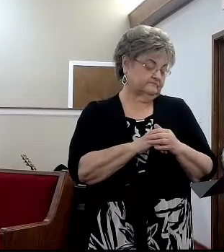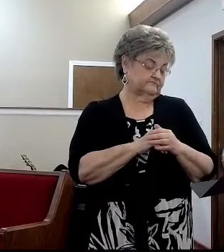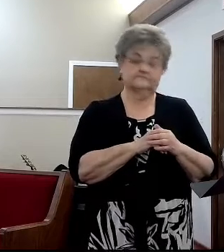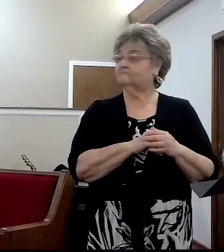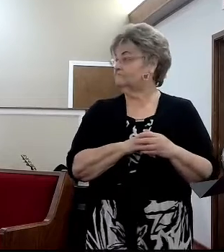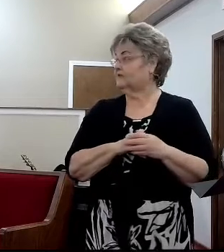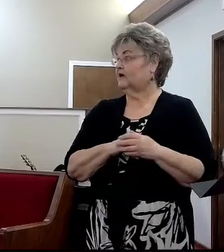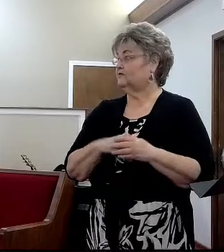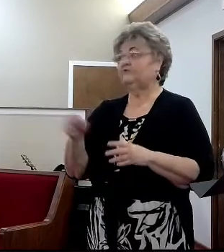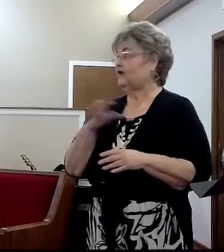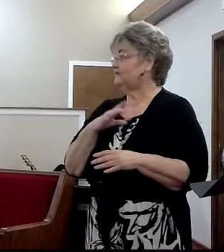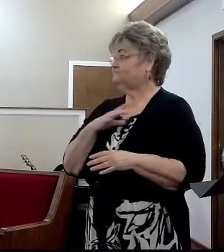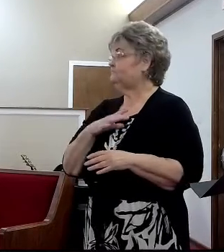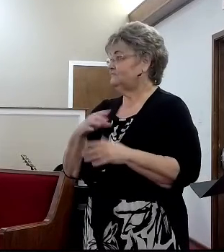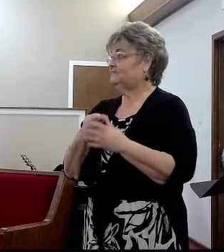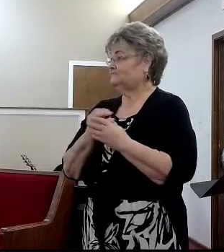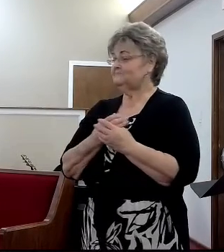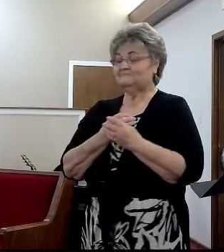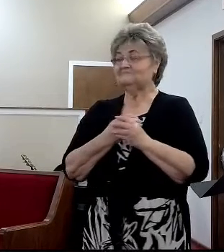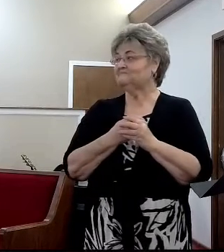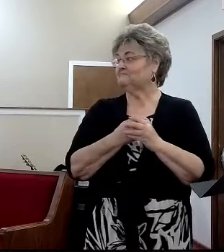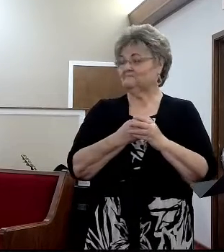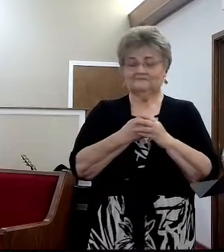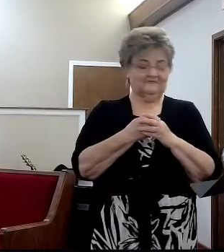Ms. Sharon, am I going too fast? Okay.